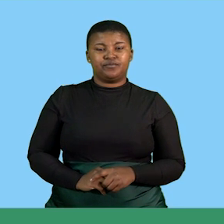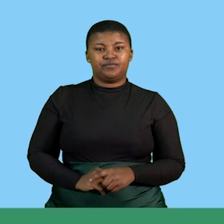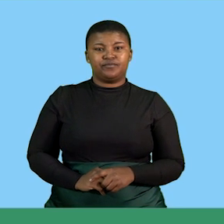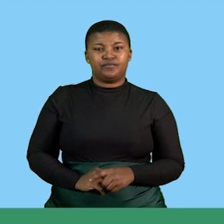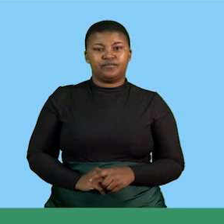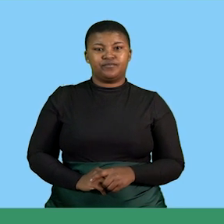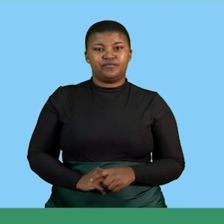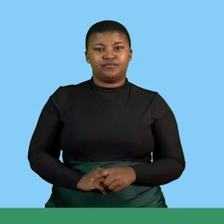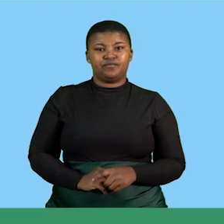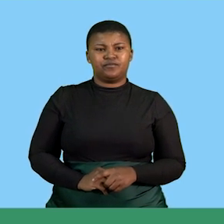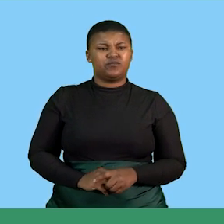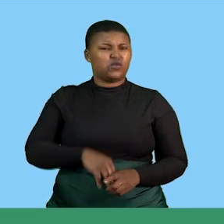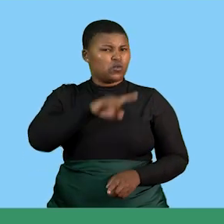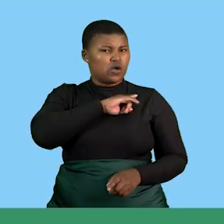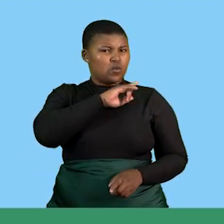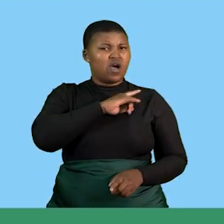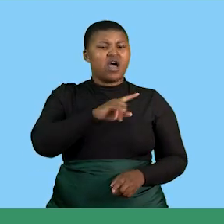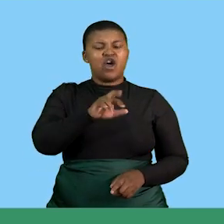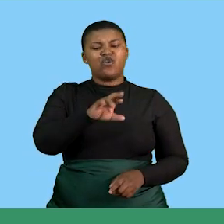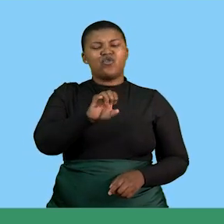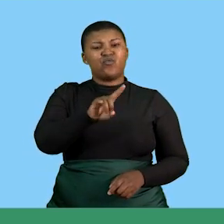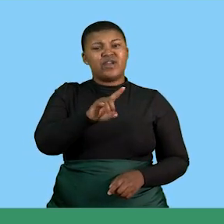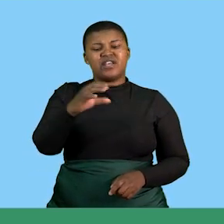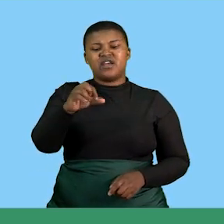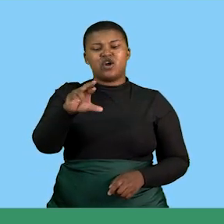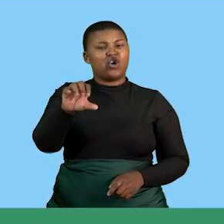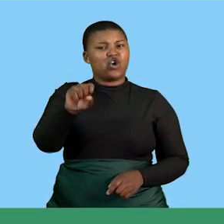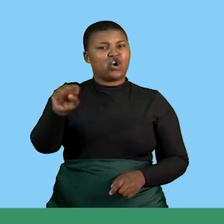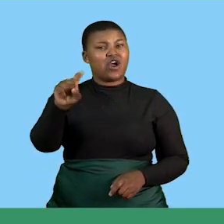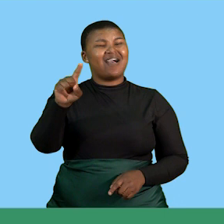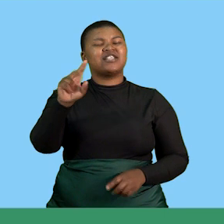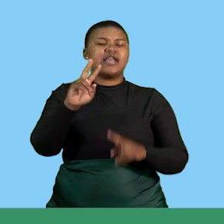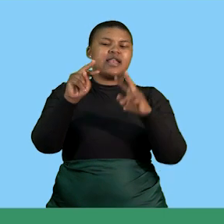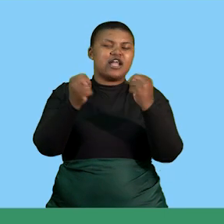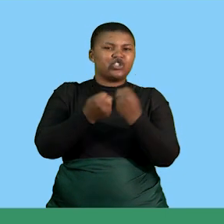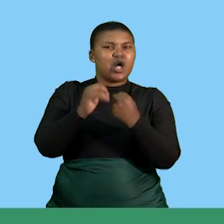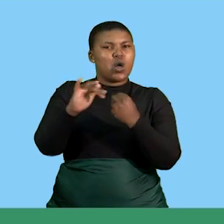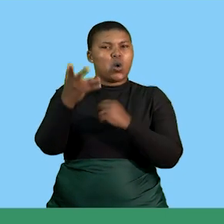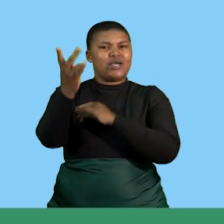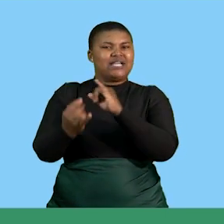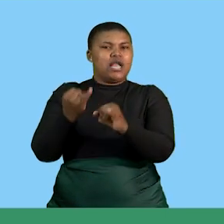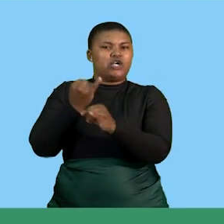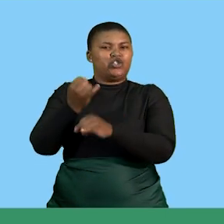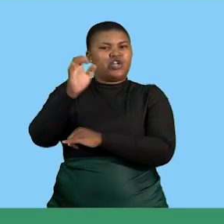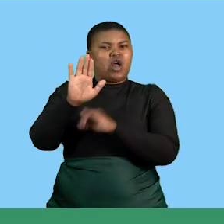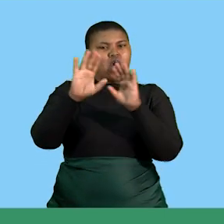issue, because the Red Cross is a national or an international